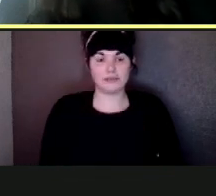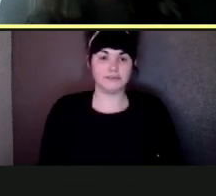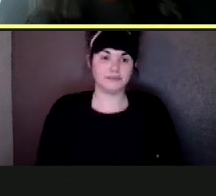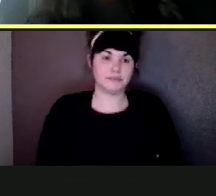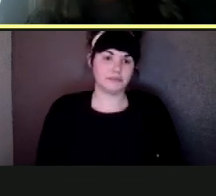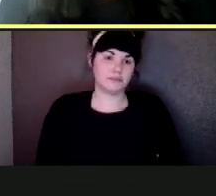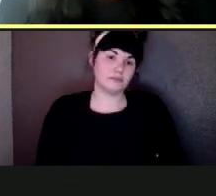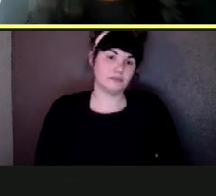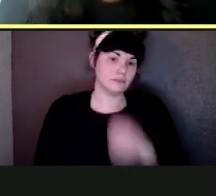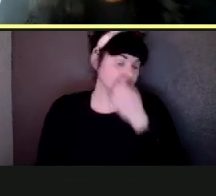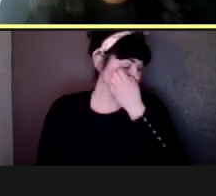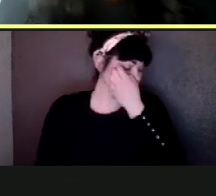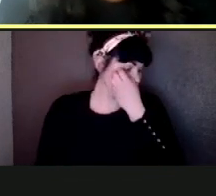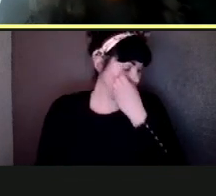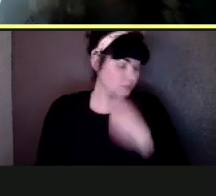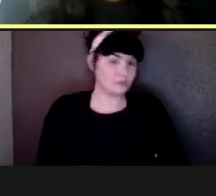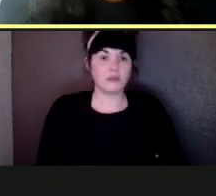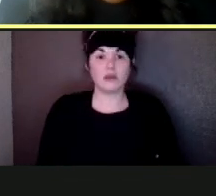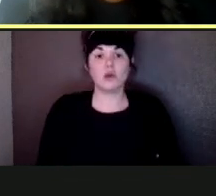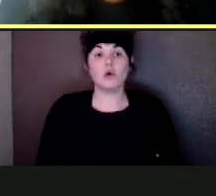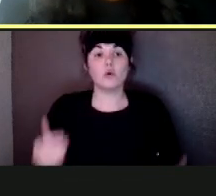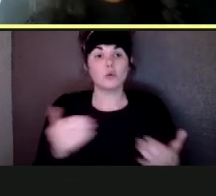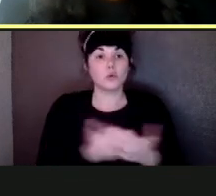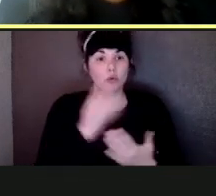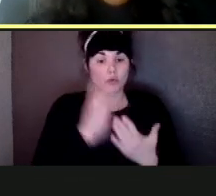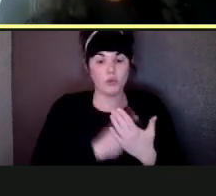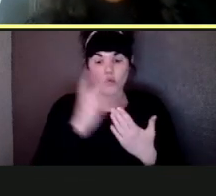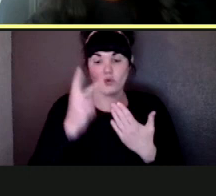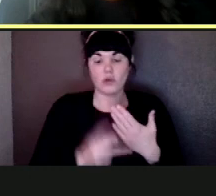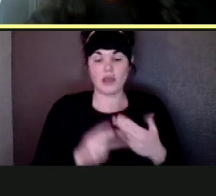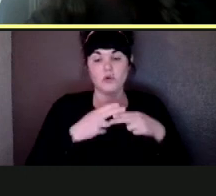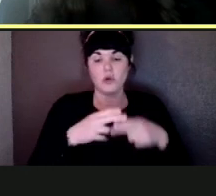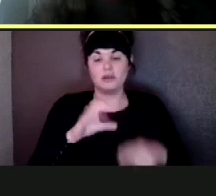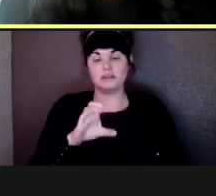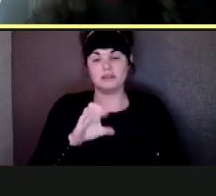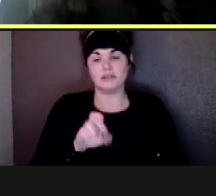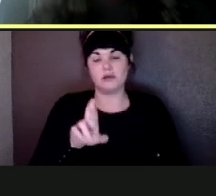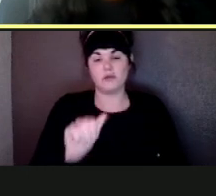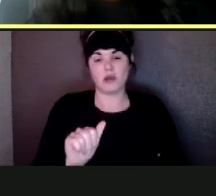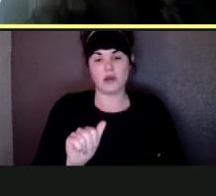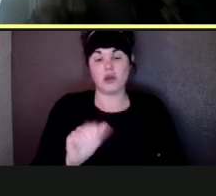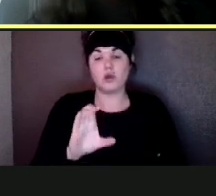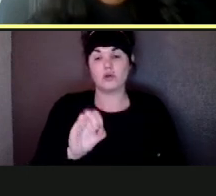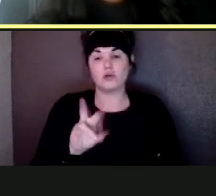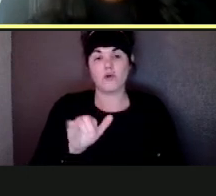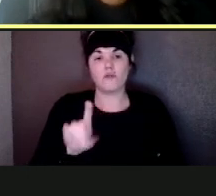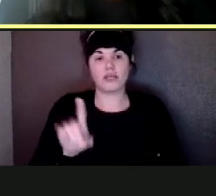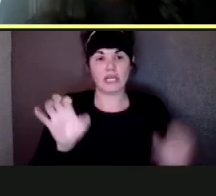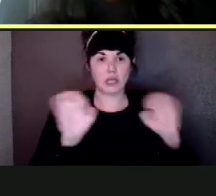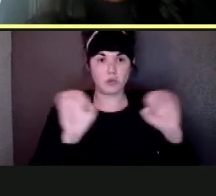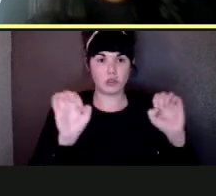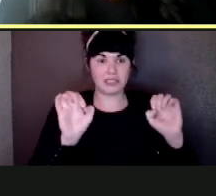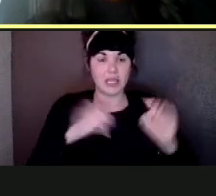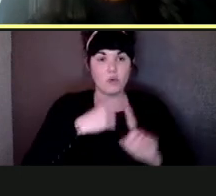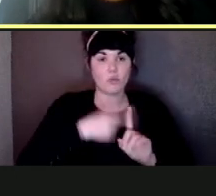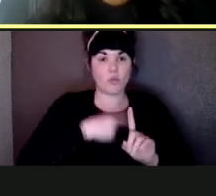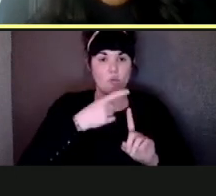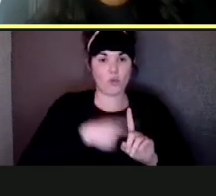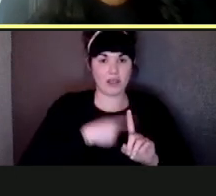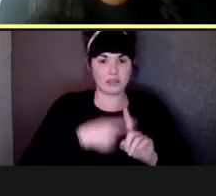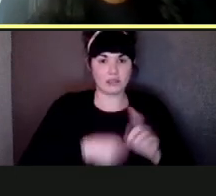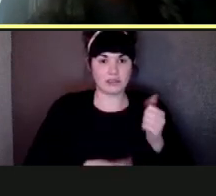Then one of our newer programs is the SARA program, so that's the COVID Emergency Rental Assistance. Um, this was passed back in December of